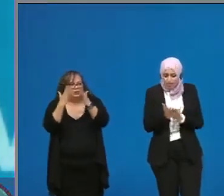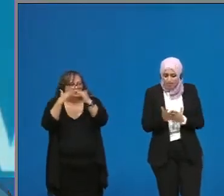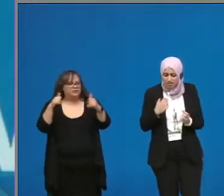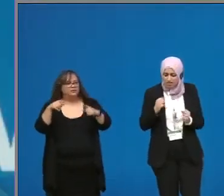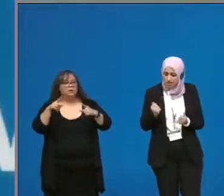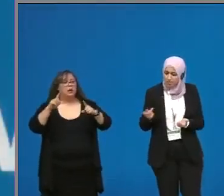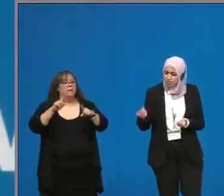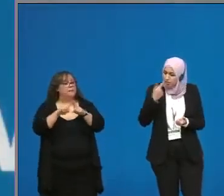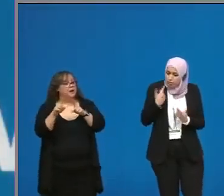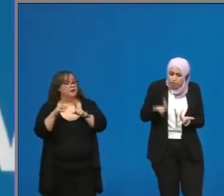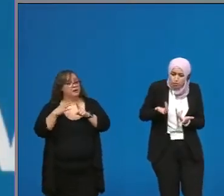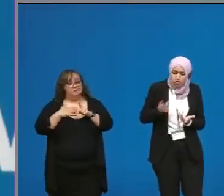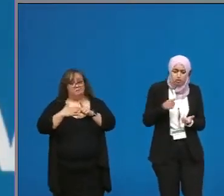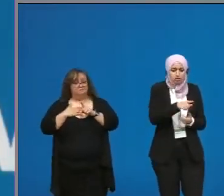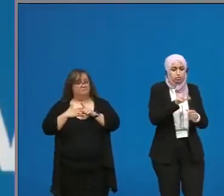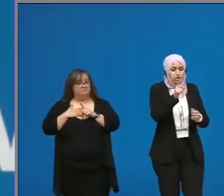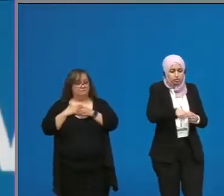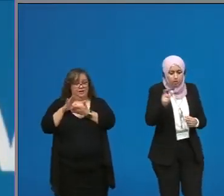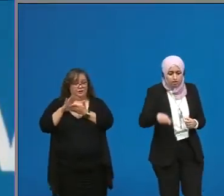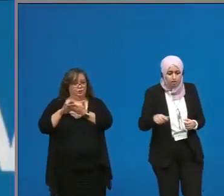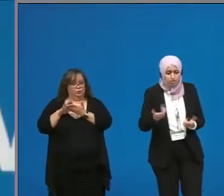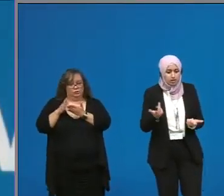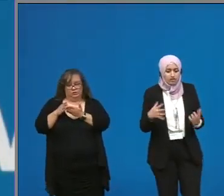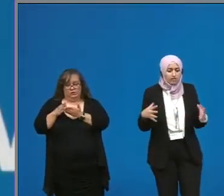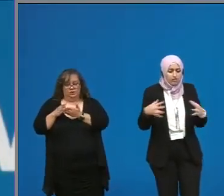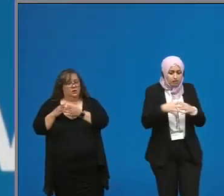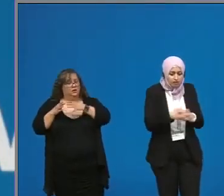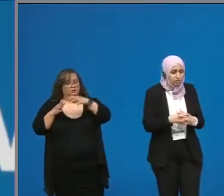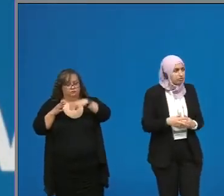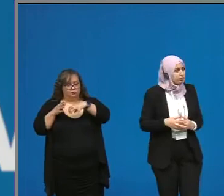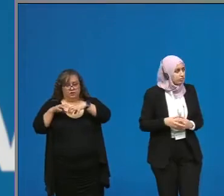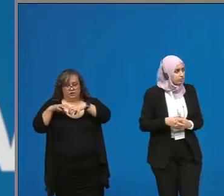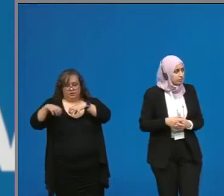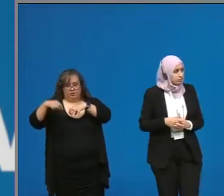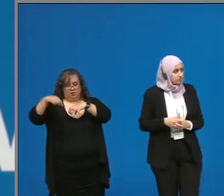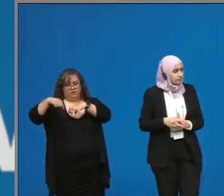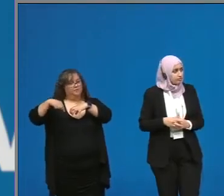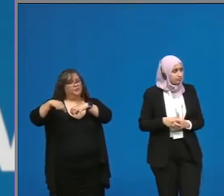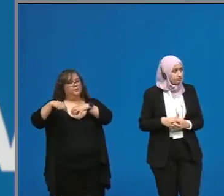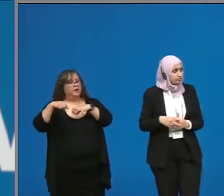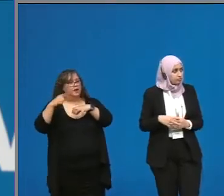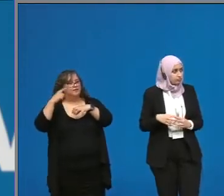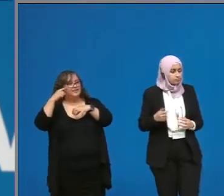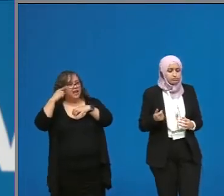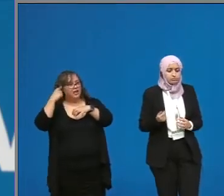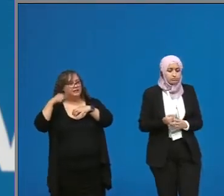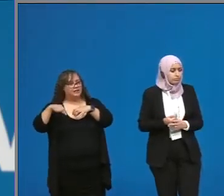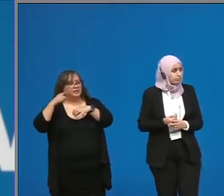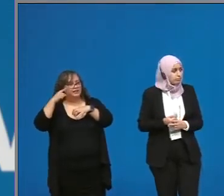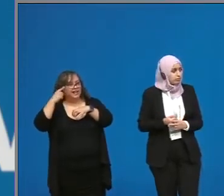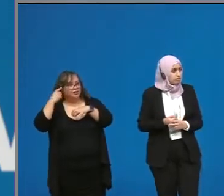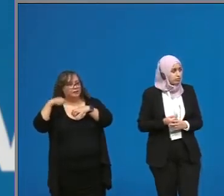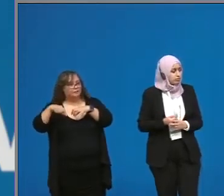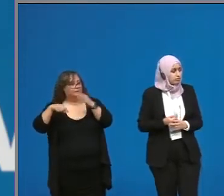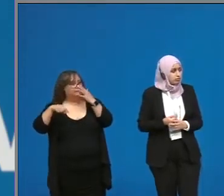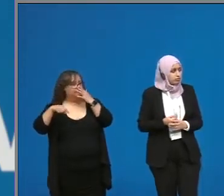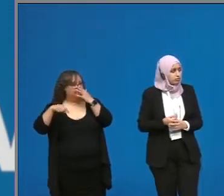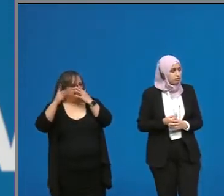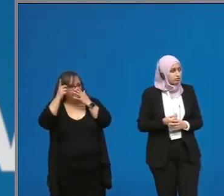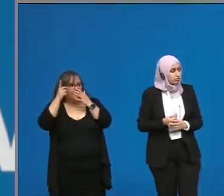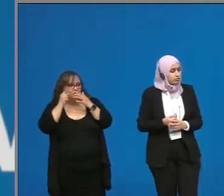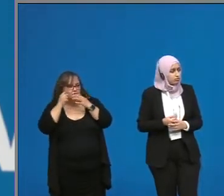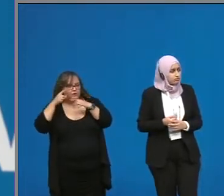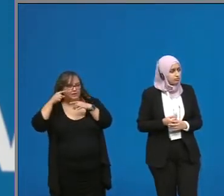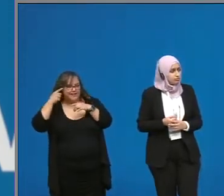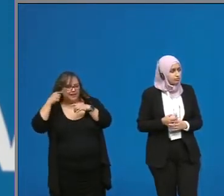built next to a school for people with Down syndrome, like door to door, okay? And every week